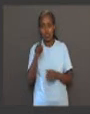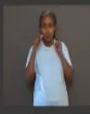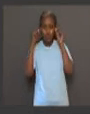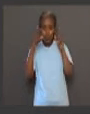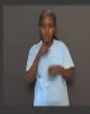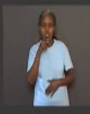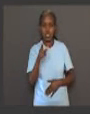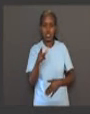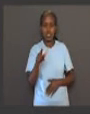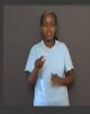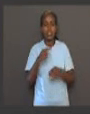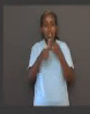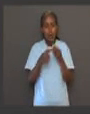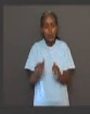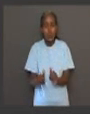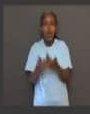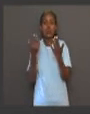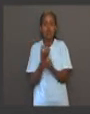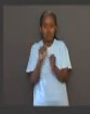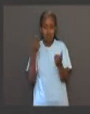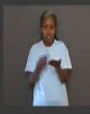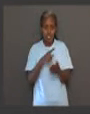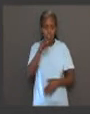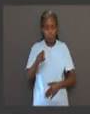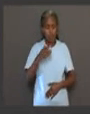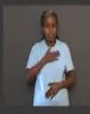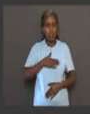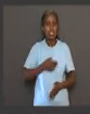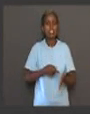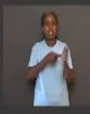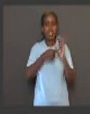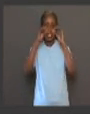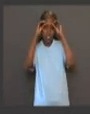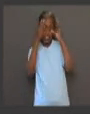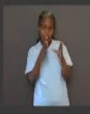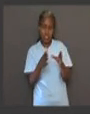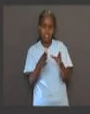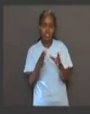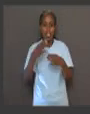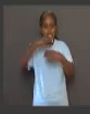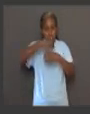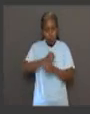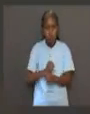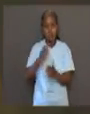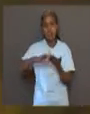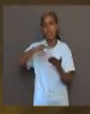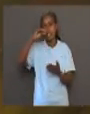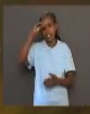understand about how to solve this problem, please ask teacher at the conclusion of the